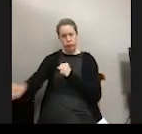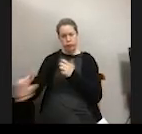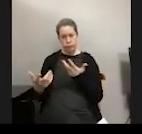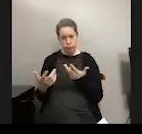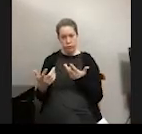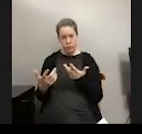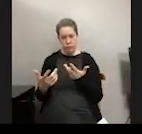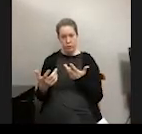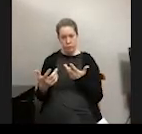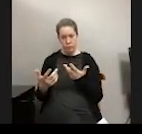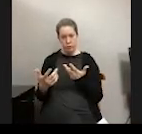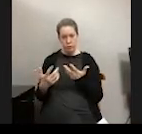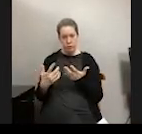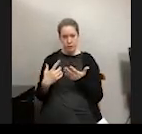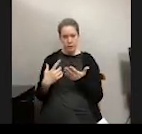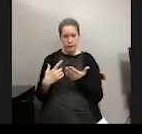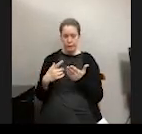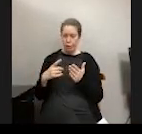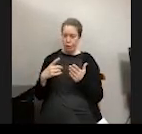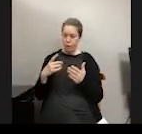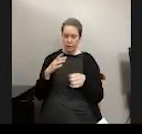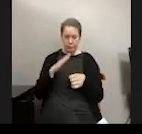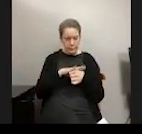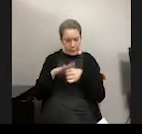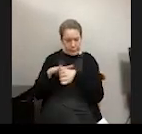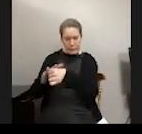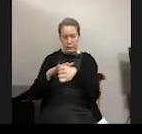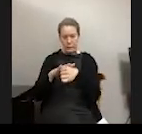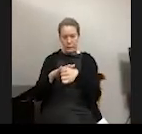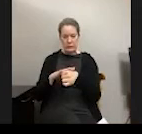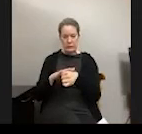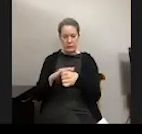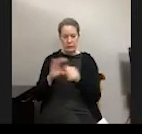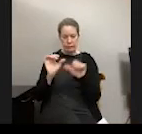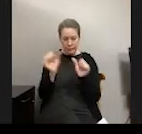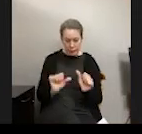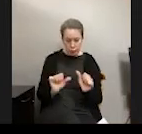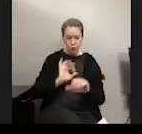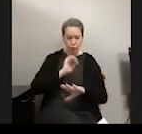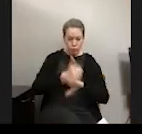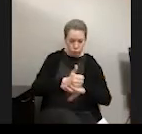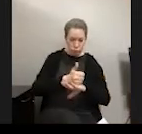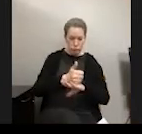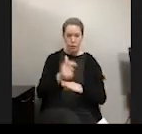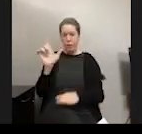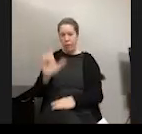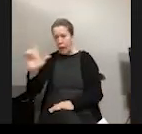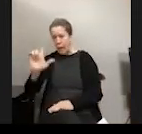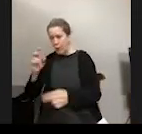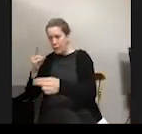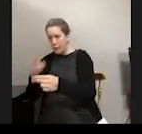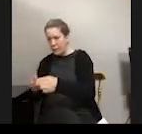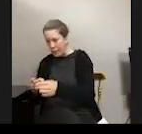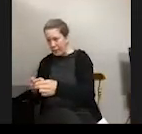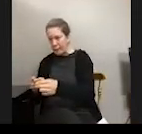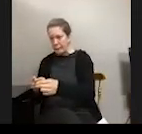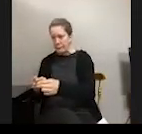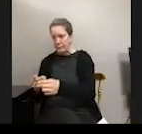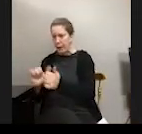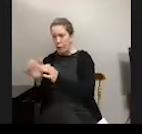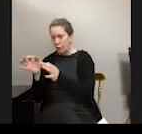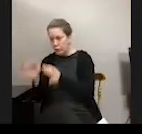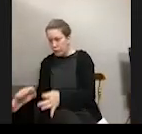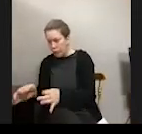and monuments, and you know, even what parks are named and what libraries are named. Like, there's so many things in public space that are named